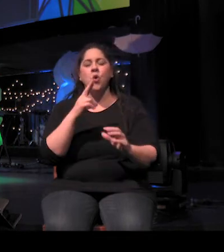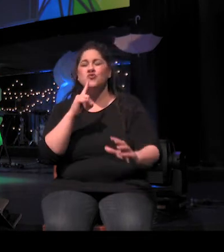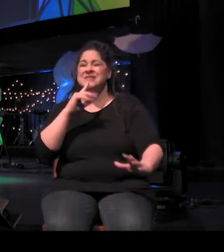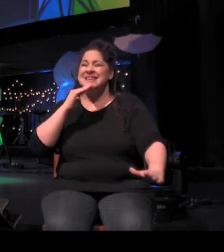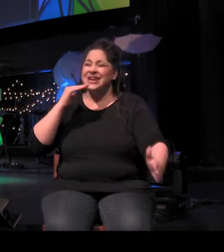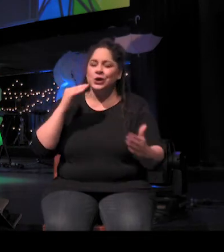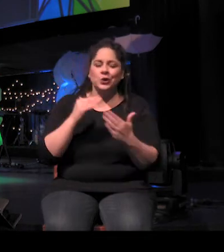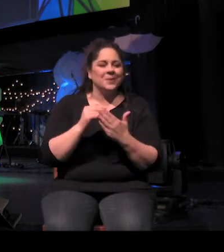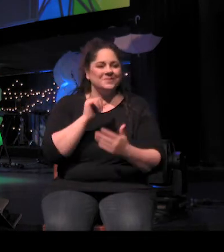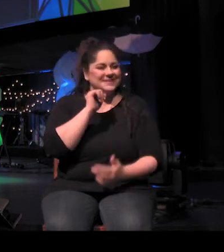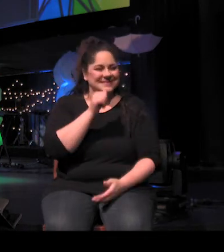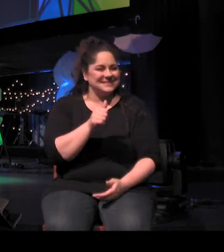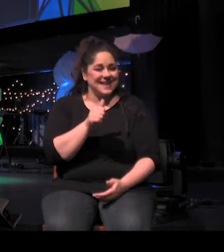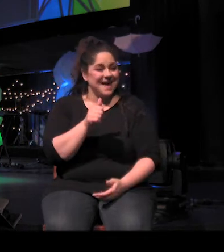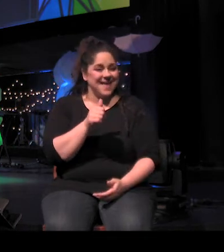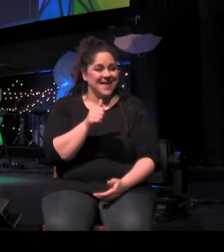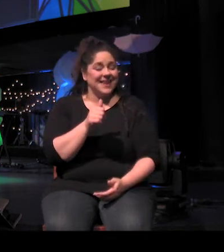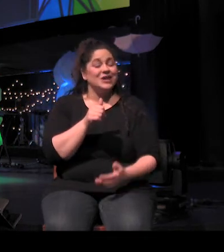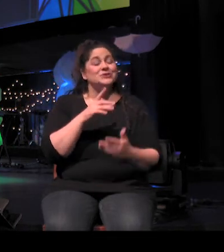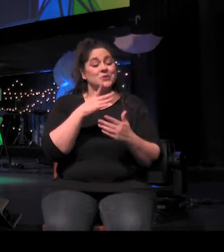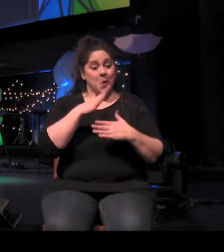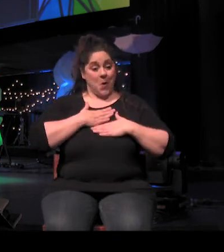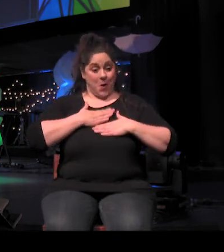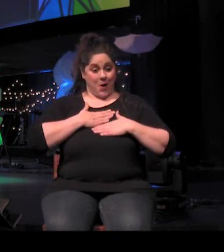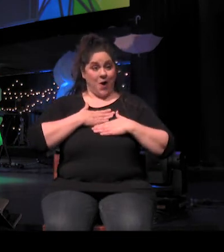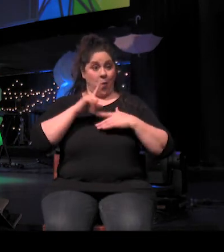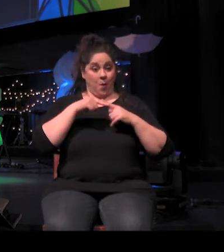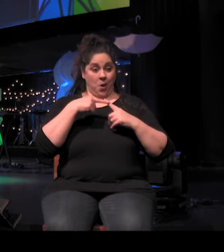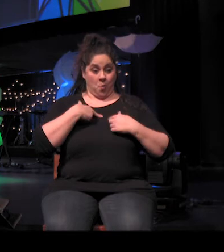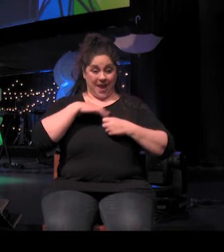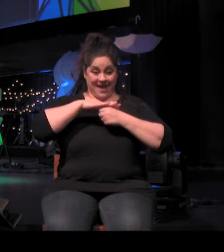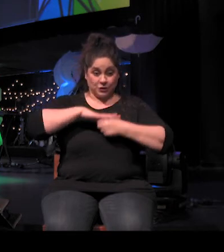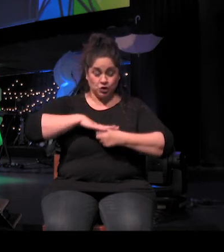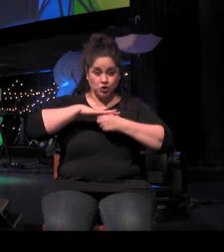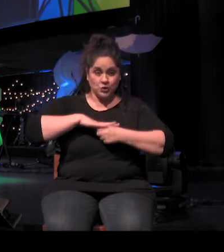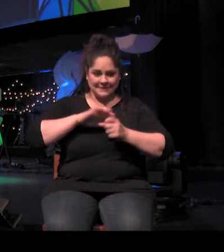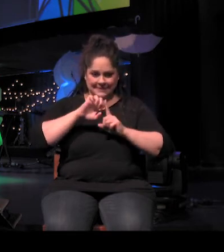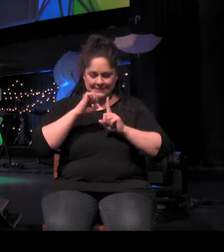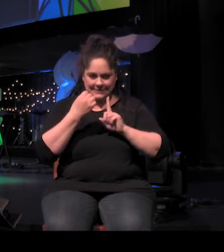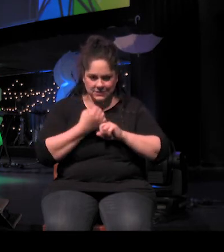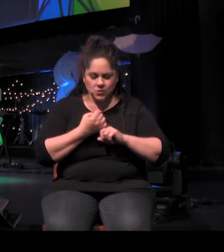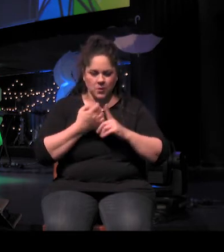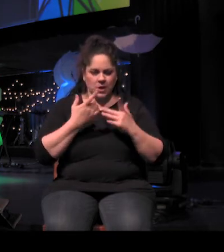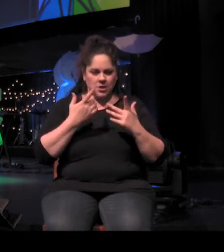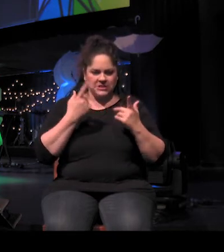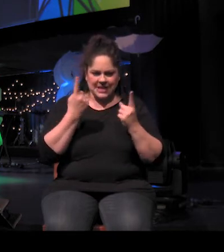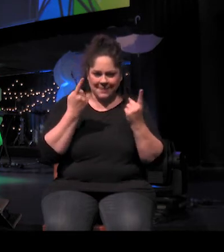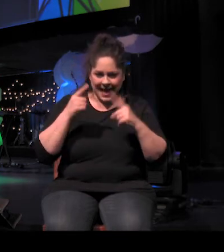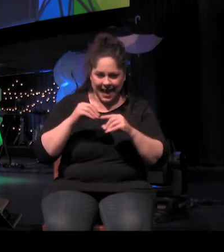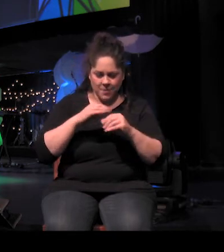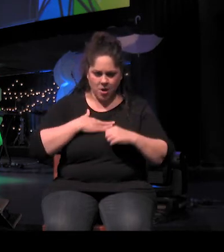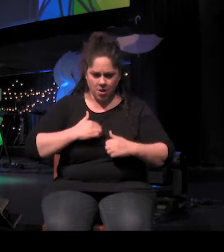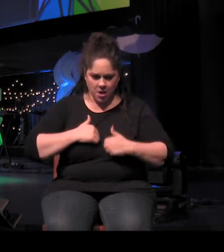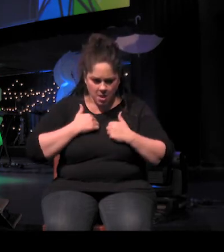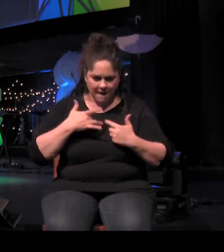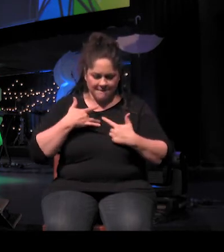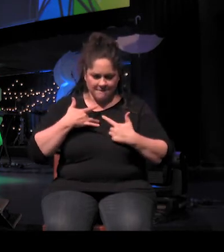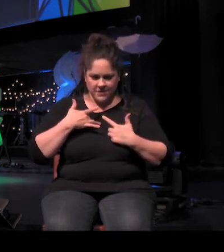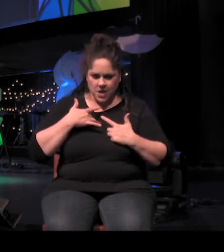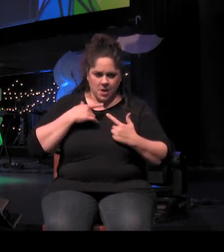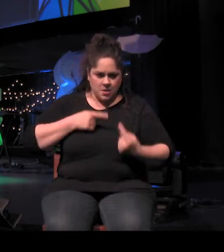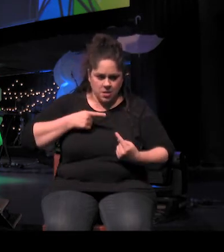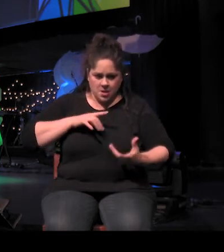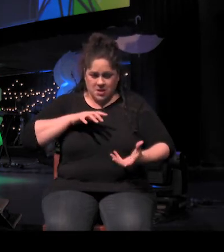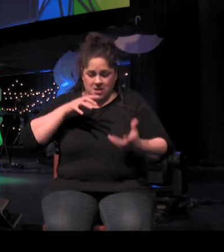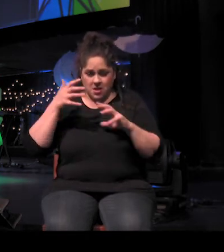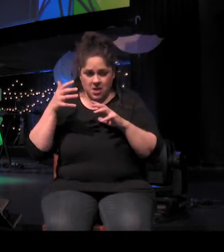difficulties, stressful situations, we've been designed actually with this psychological immune system to actually be able to deal with those much